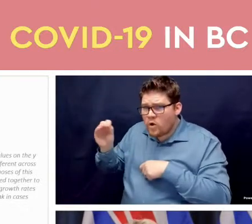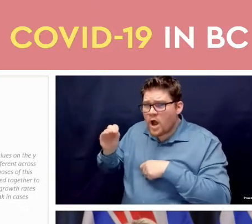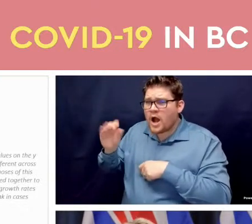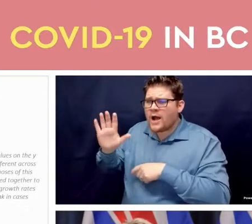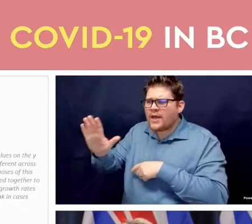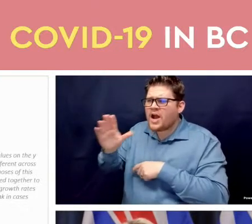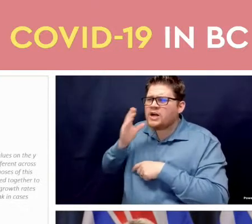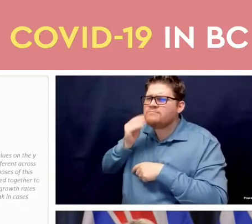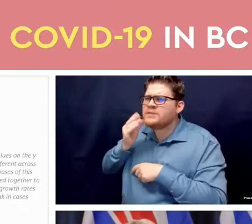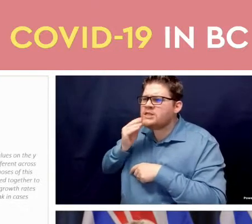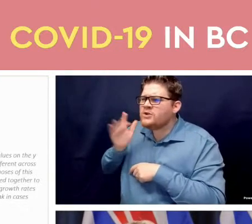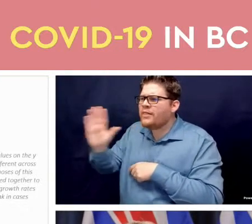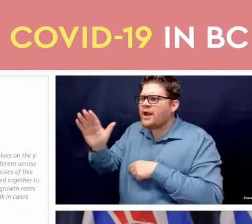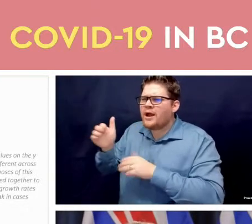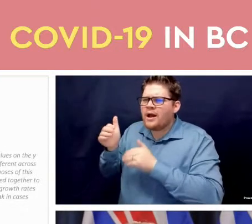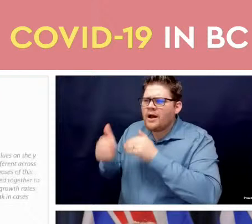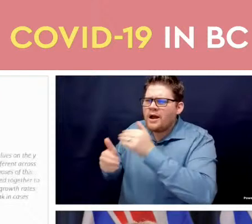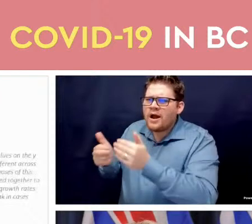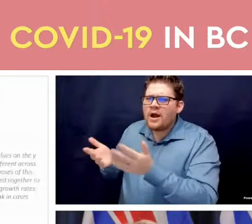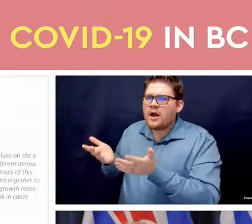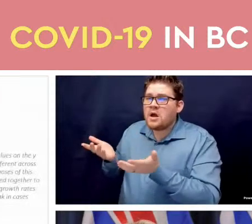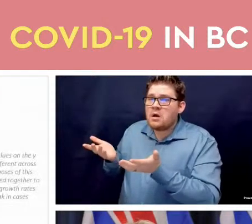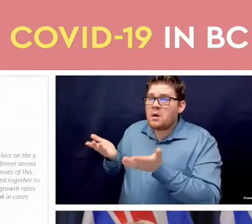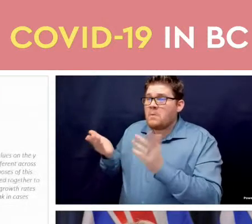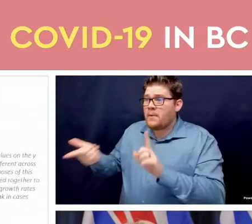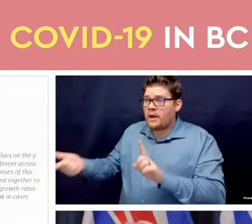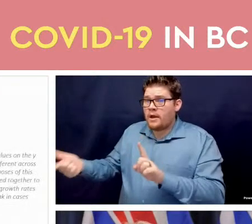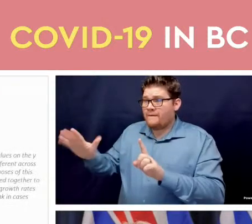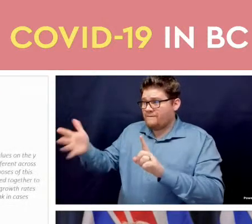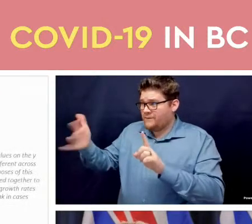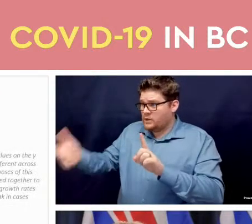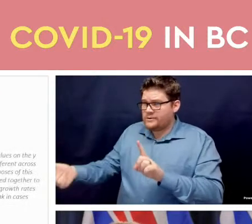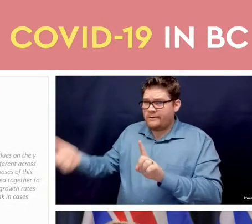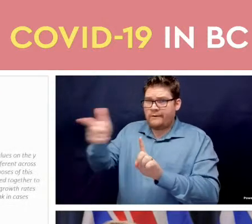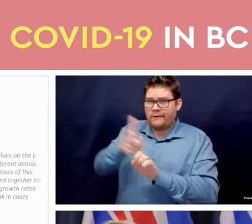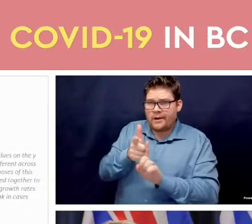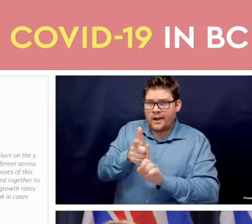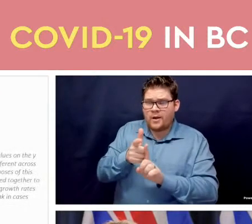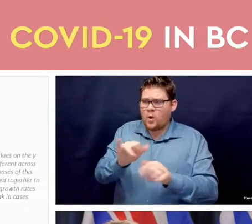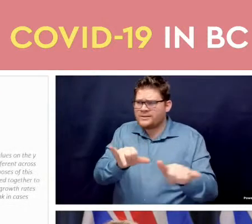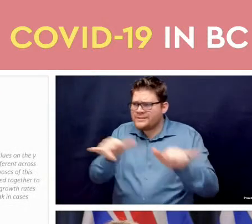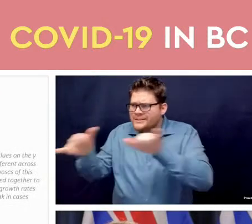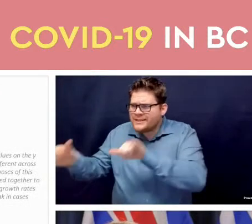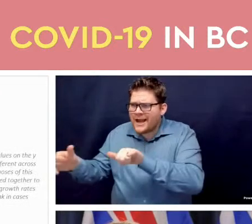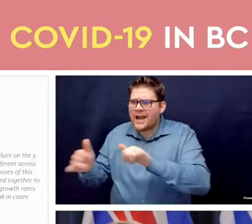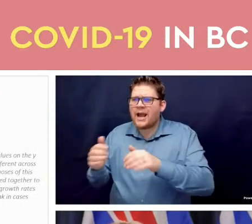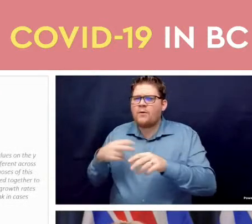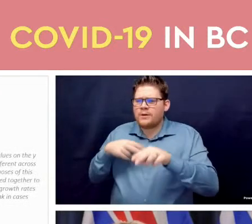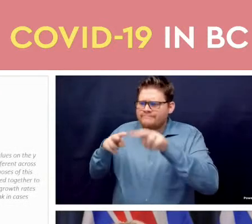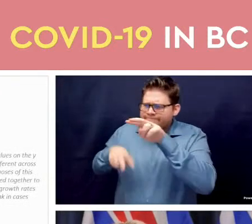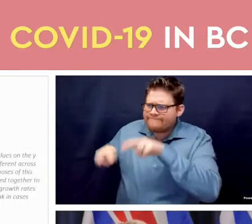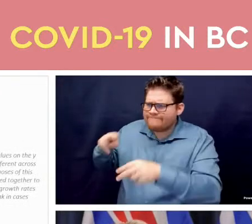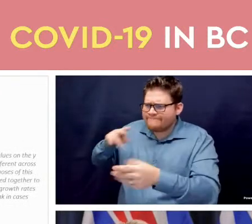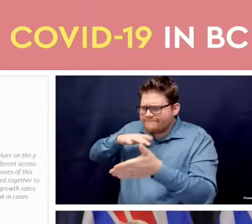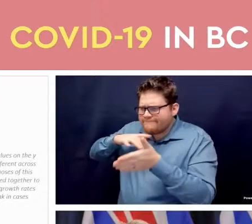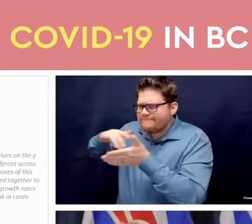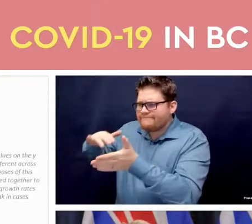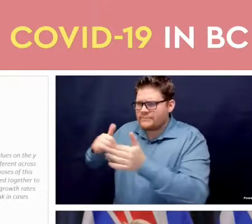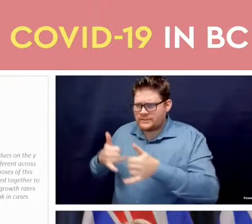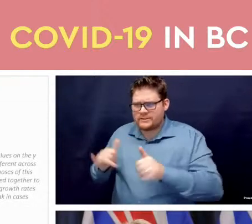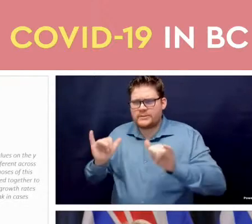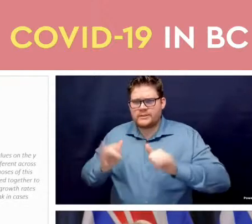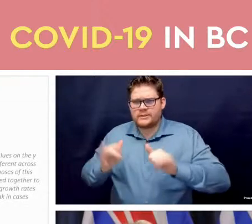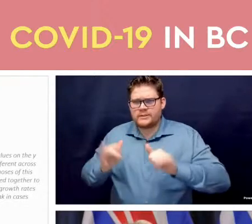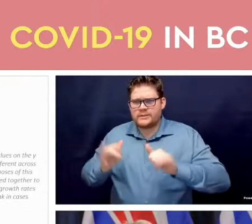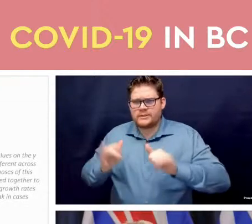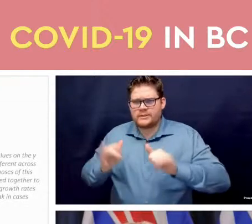very similar pattern, a very similar time frame. And particularly, we're looking at a couple of urban centers. So that's on the left,